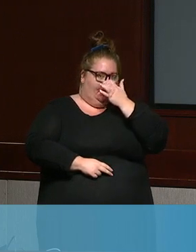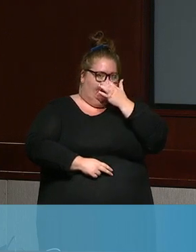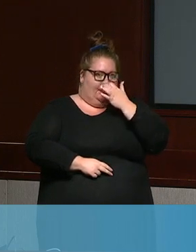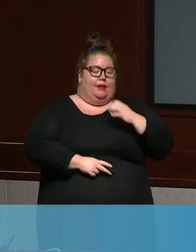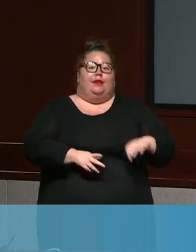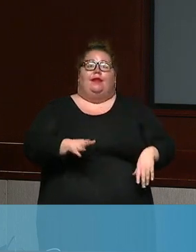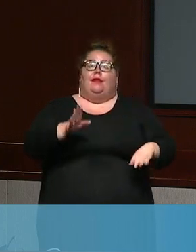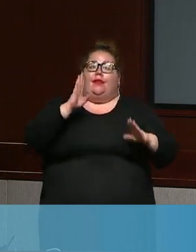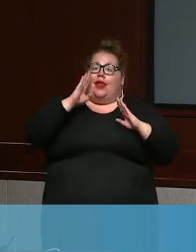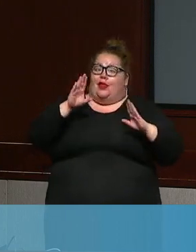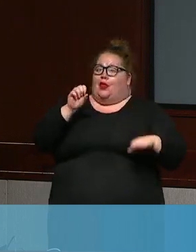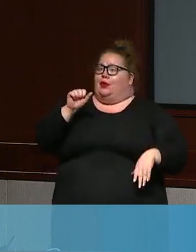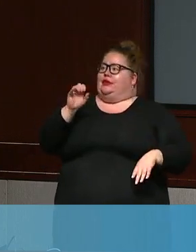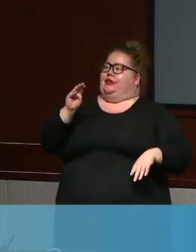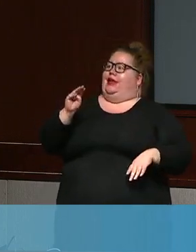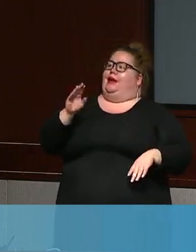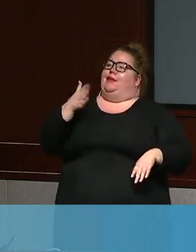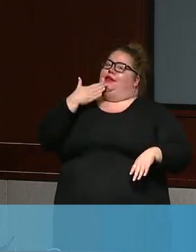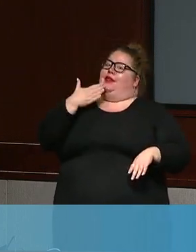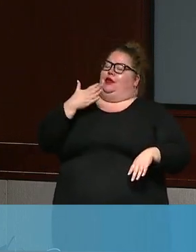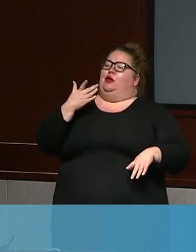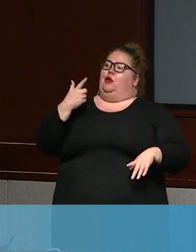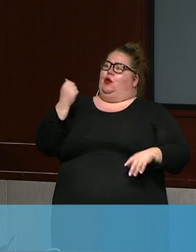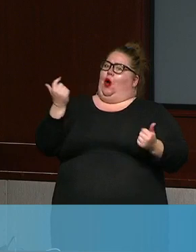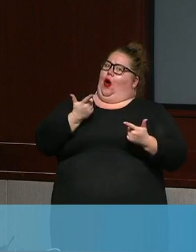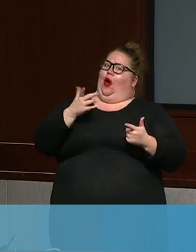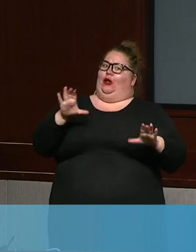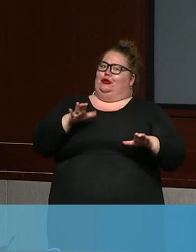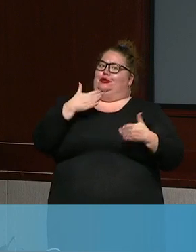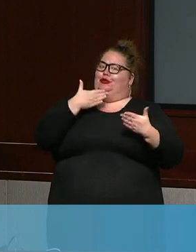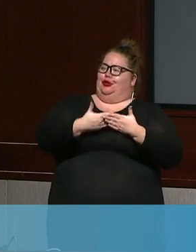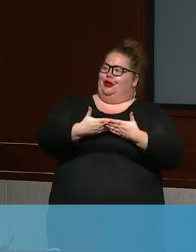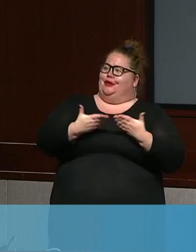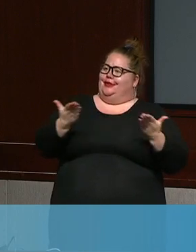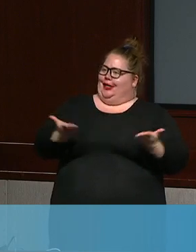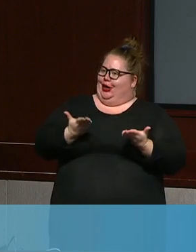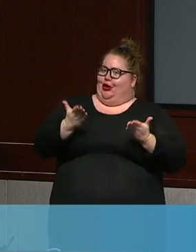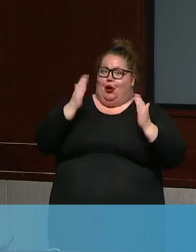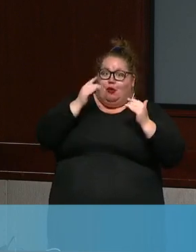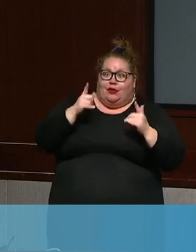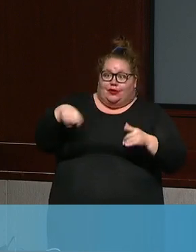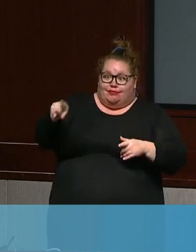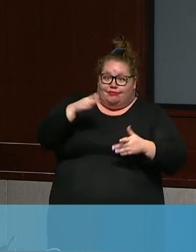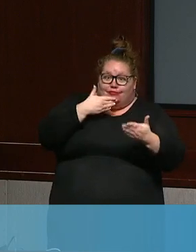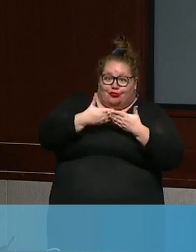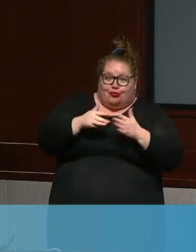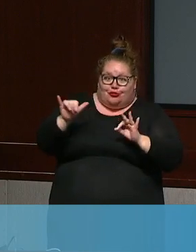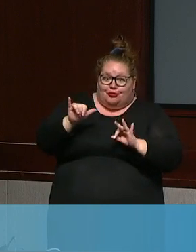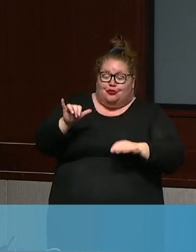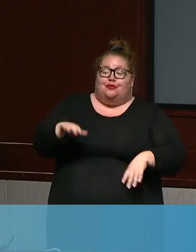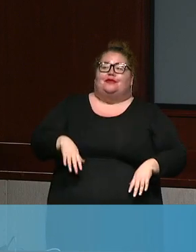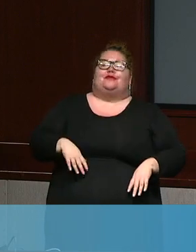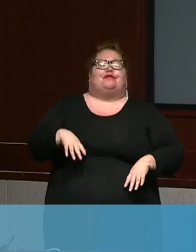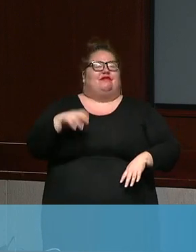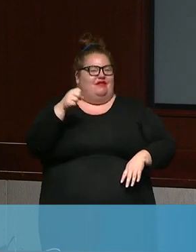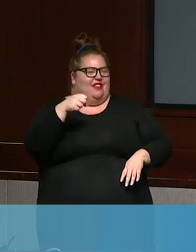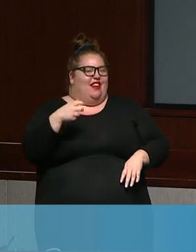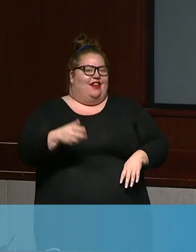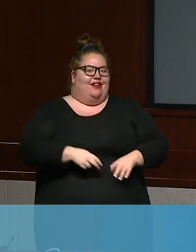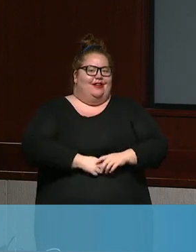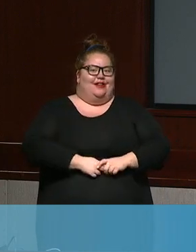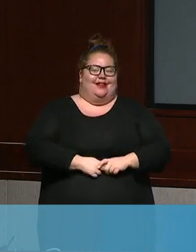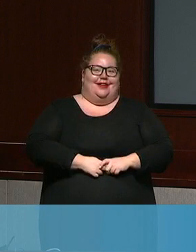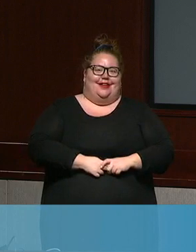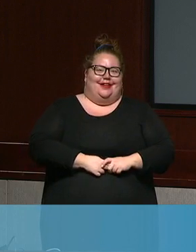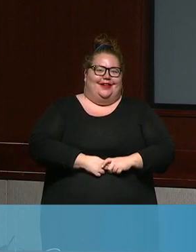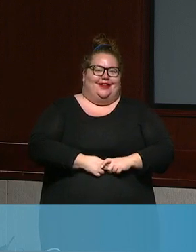Hi, Sam, and thanks for your well wishes. We are doing okay here. I hope you're doing okay. Yeah. Let